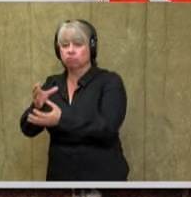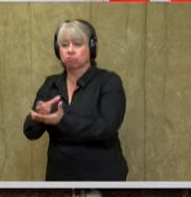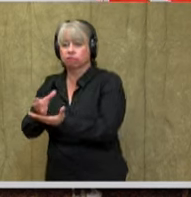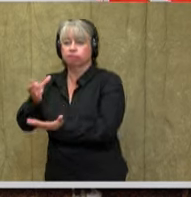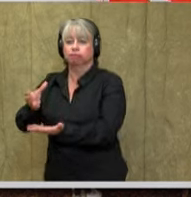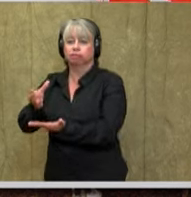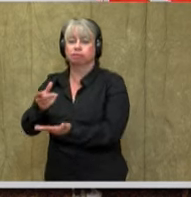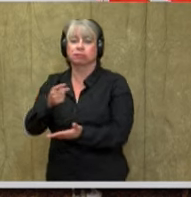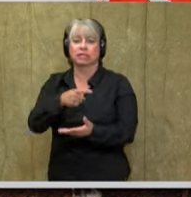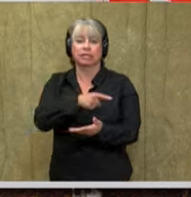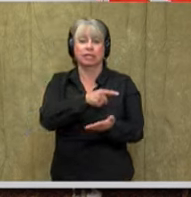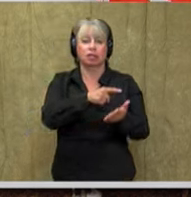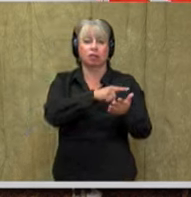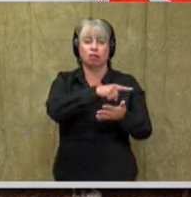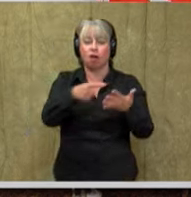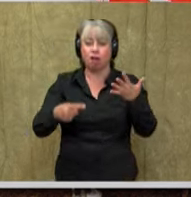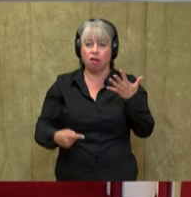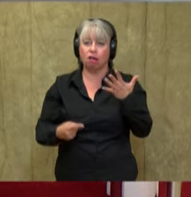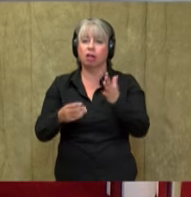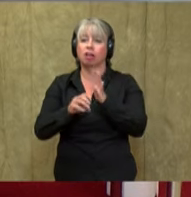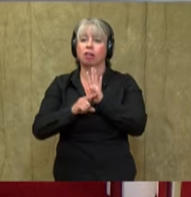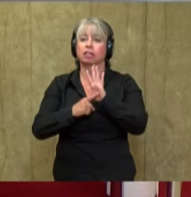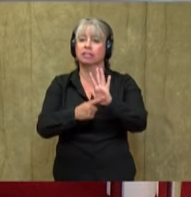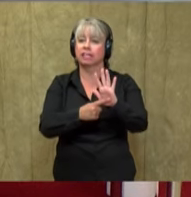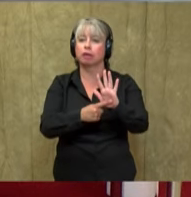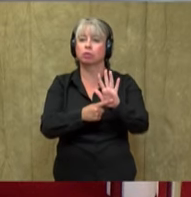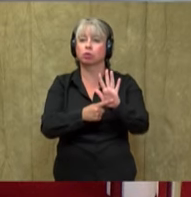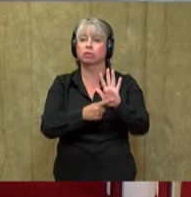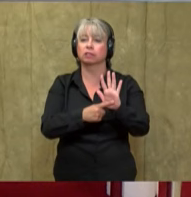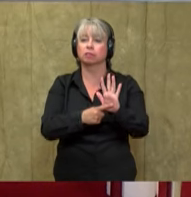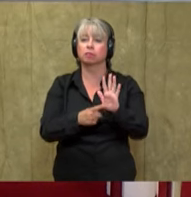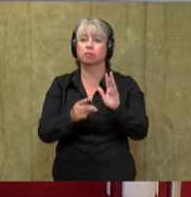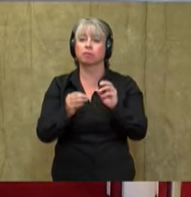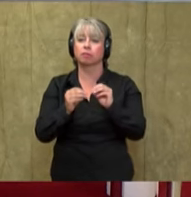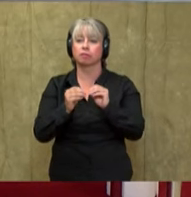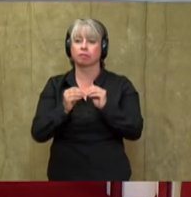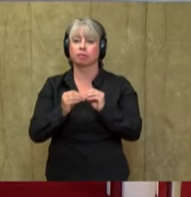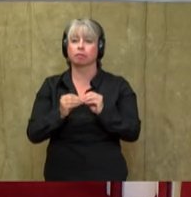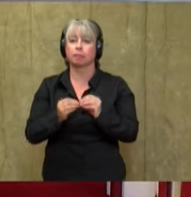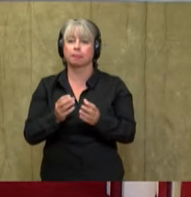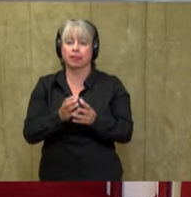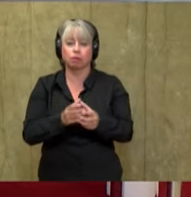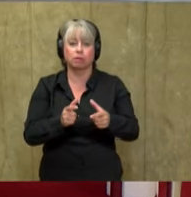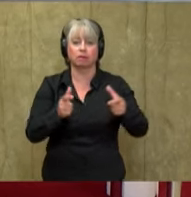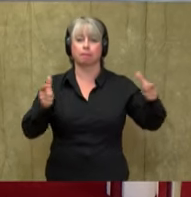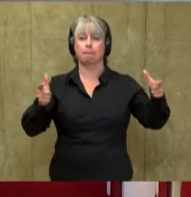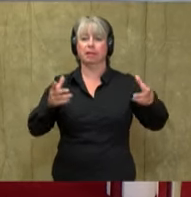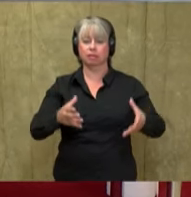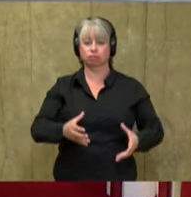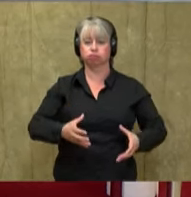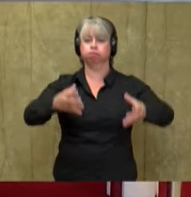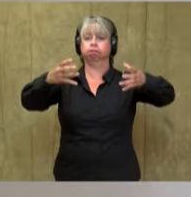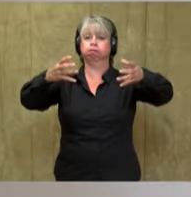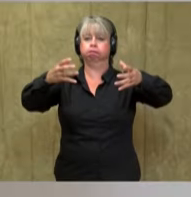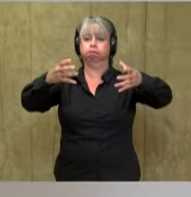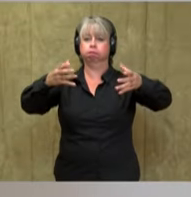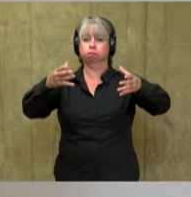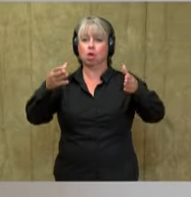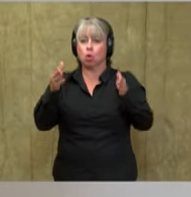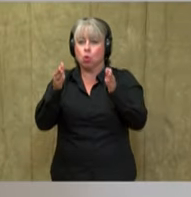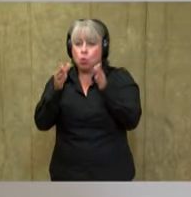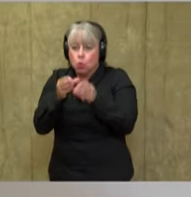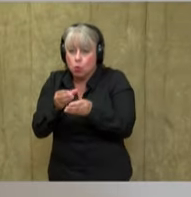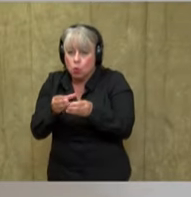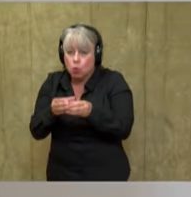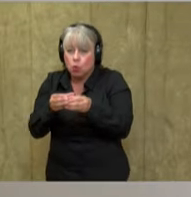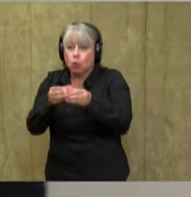of cylinders. I have some here as well. We have some big cylinders, some small